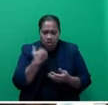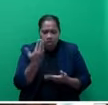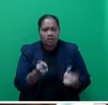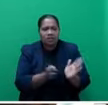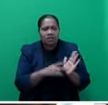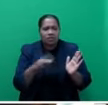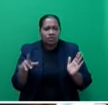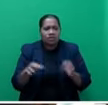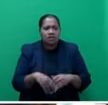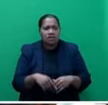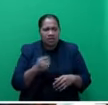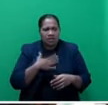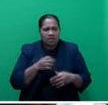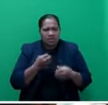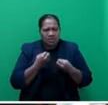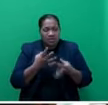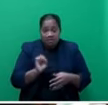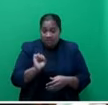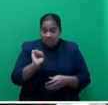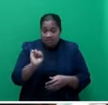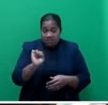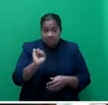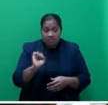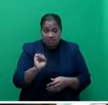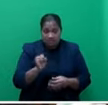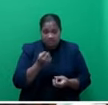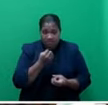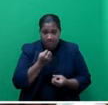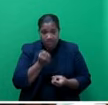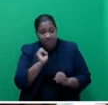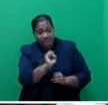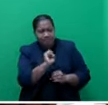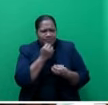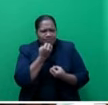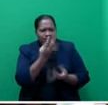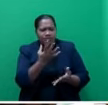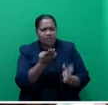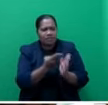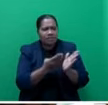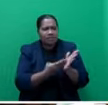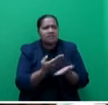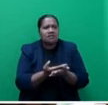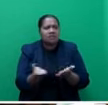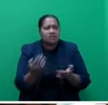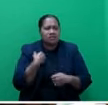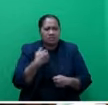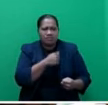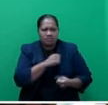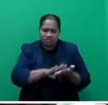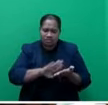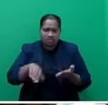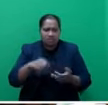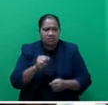just get that off my chest, in his address on this bill, talked about how the military perhaps should remove this government. And